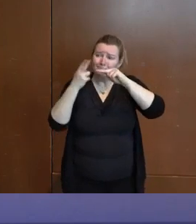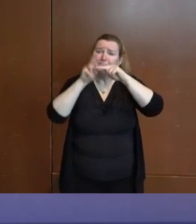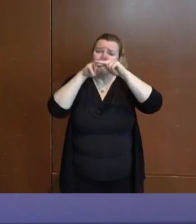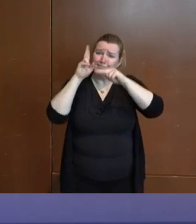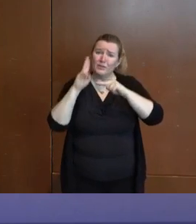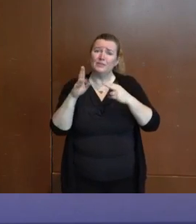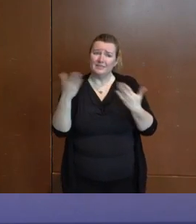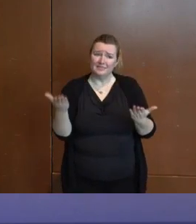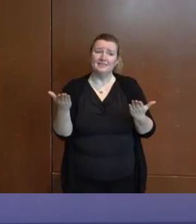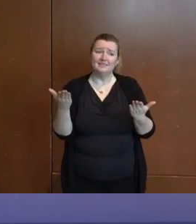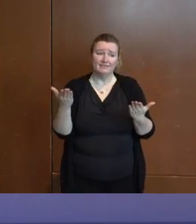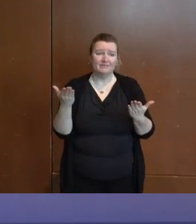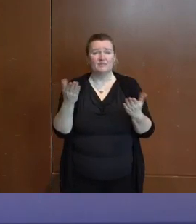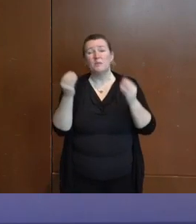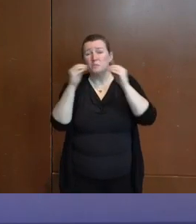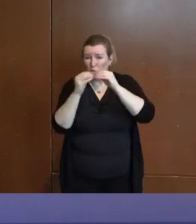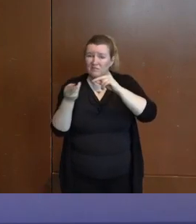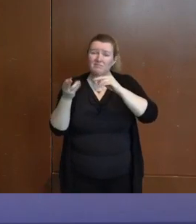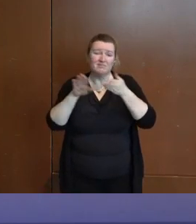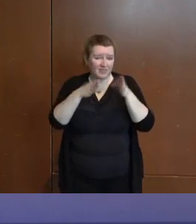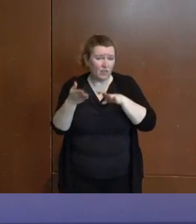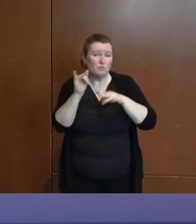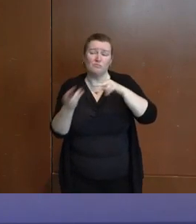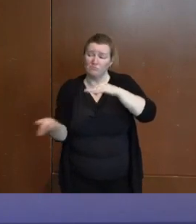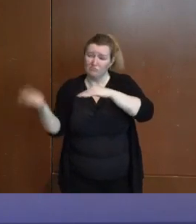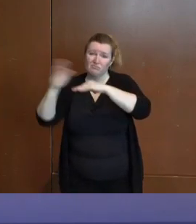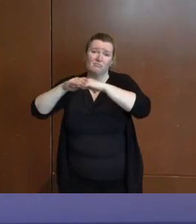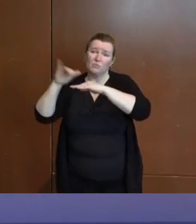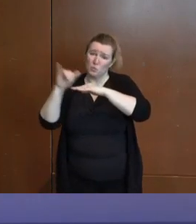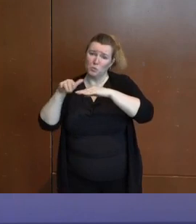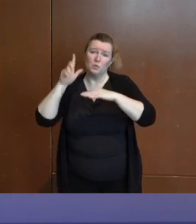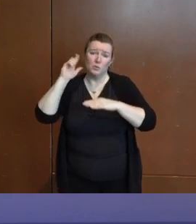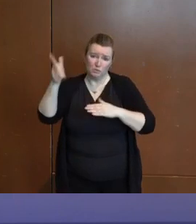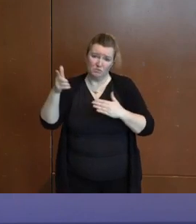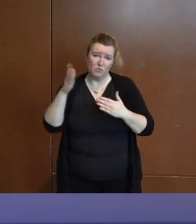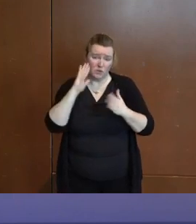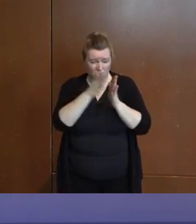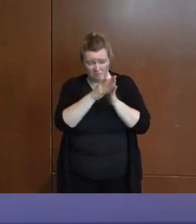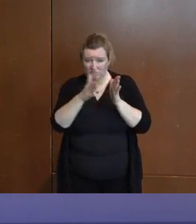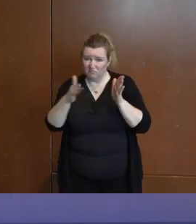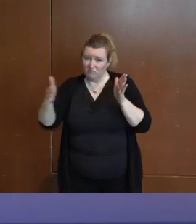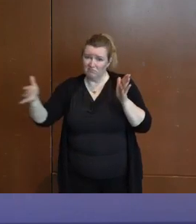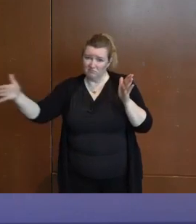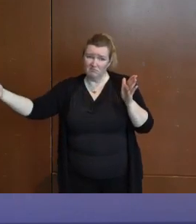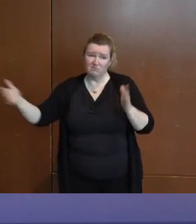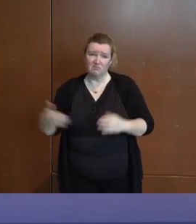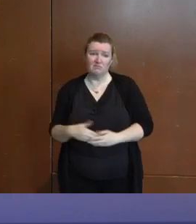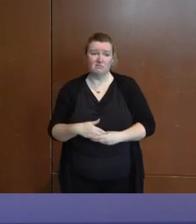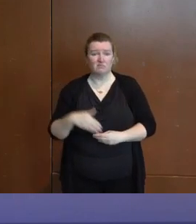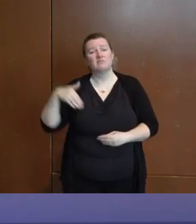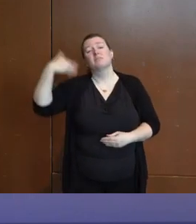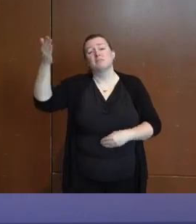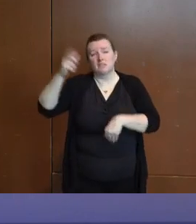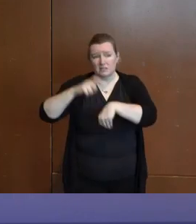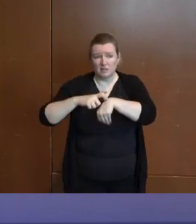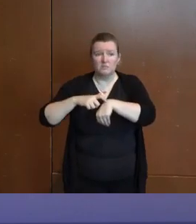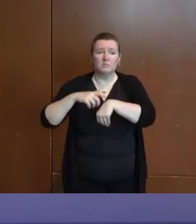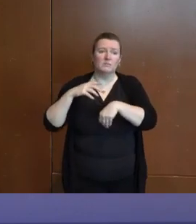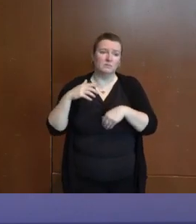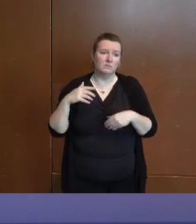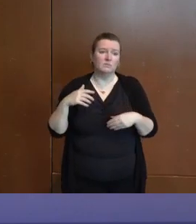fatalities. But at some point, God willing, sooner than later, we will break the back of this damn virus. We will flatten that